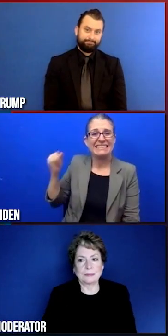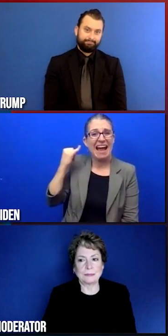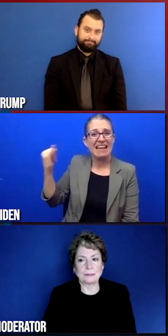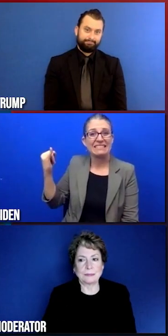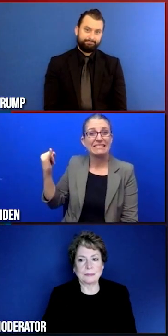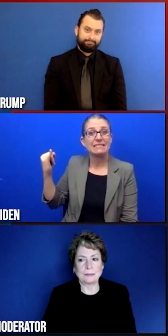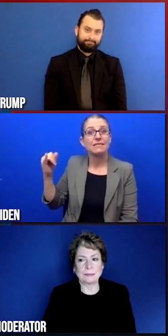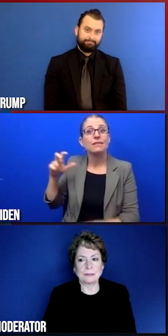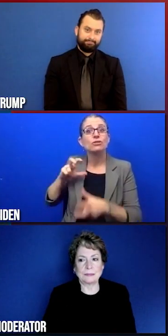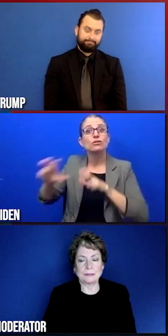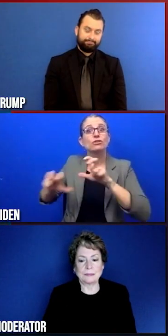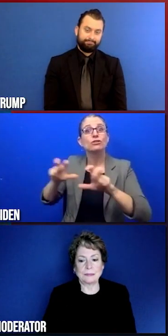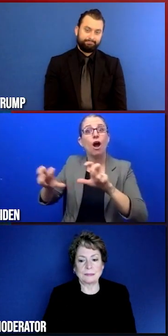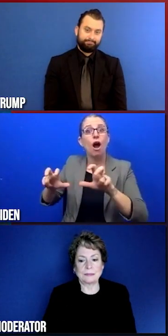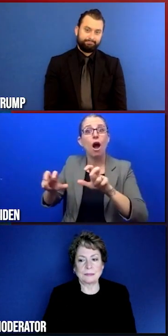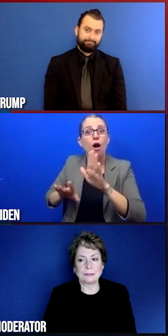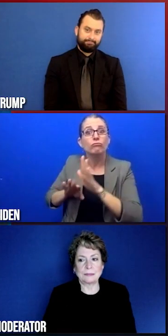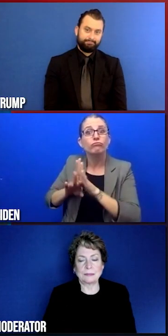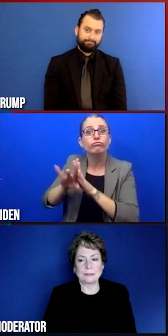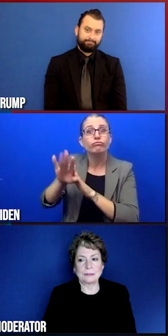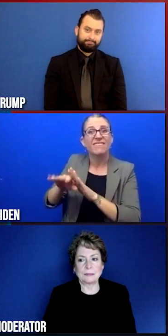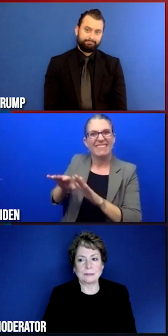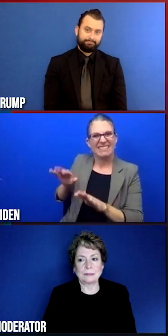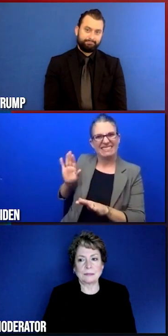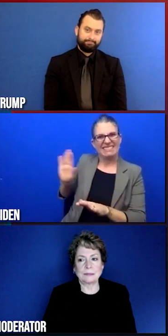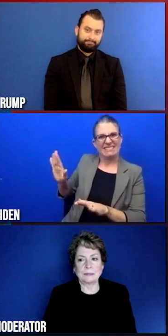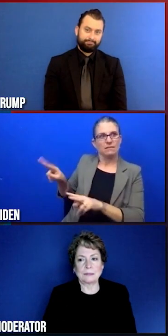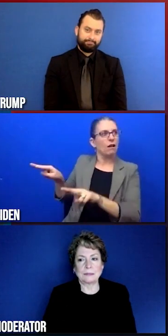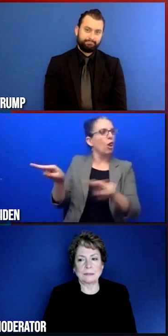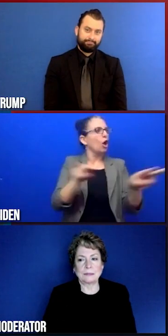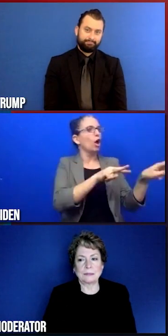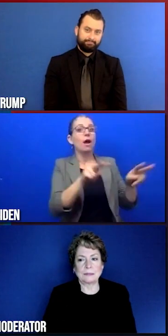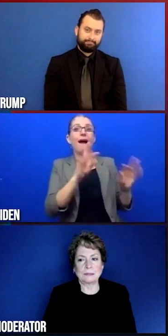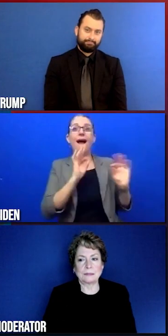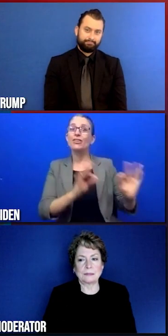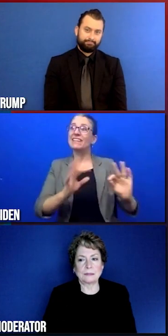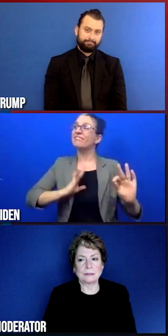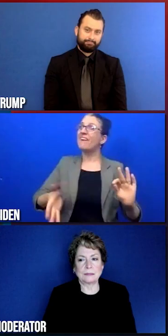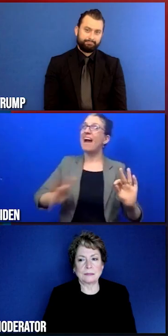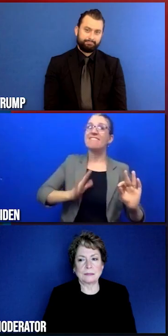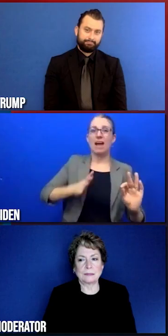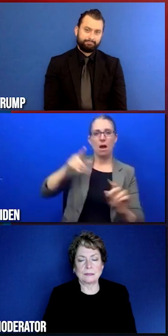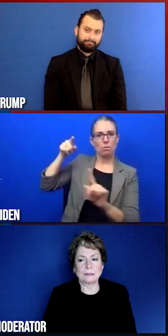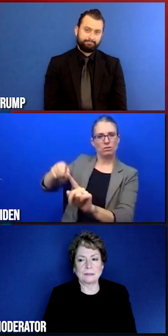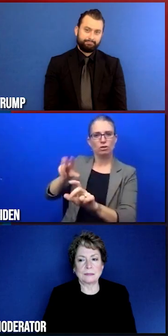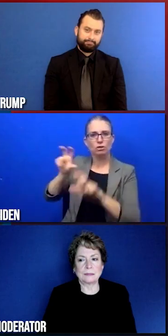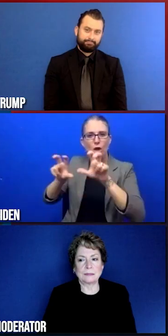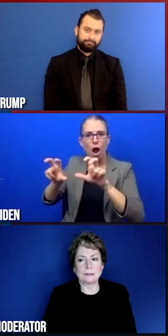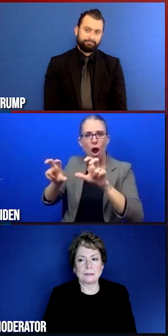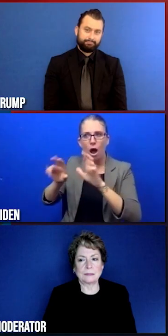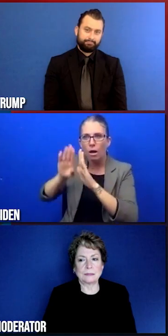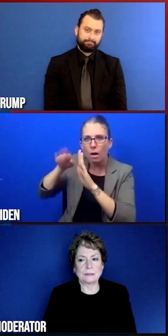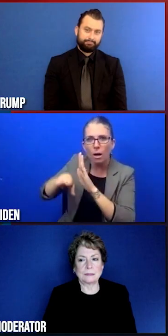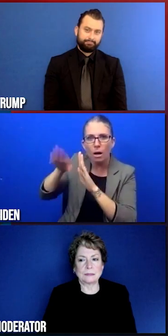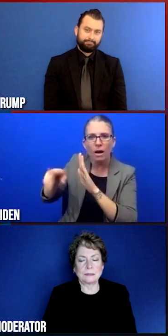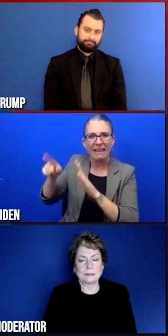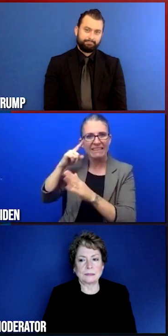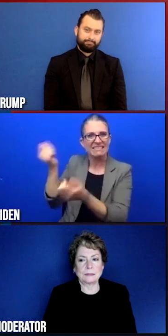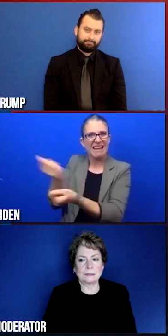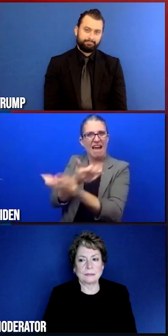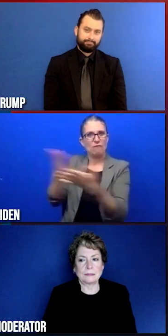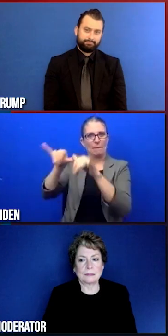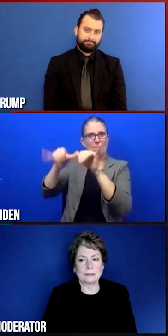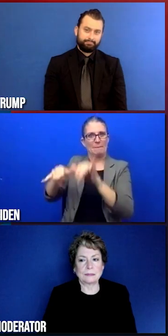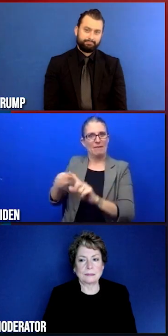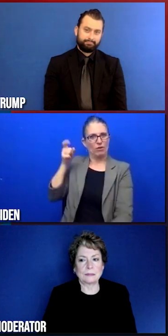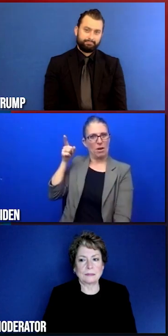happening. Where I come from in Scranton and Claymont, the people don't live off of the stock market. Just in the last three years